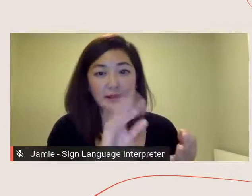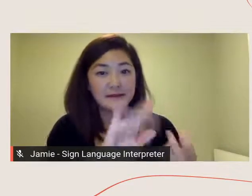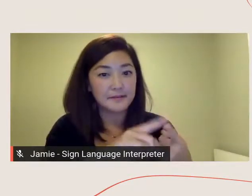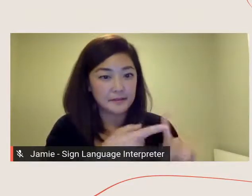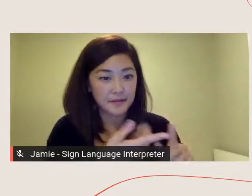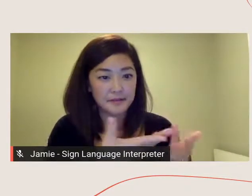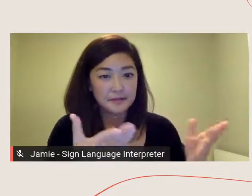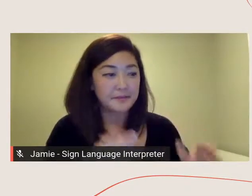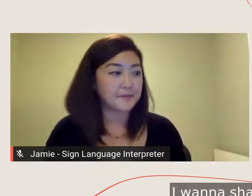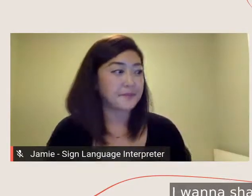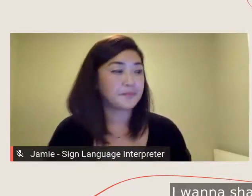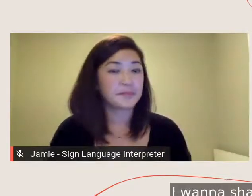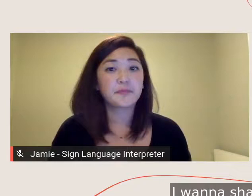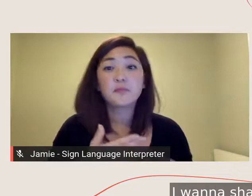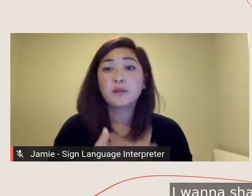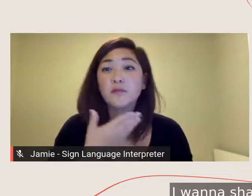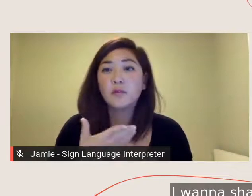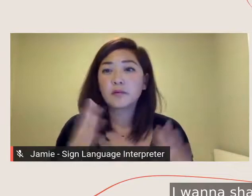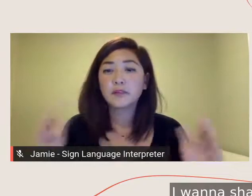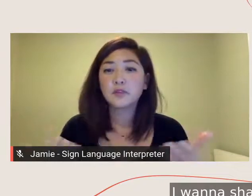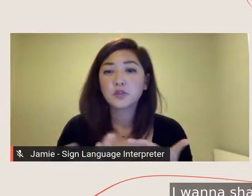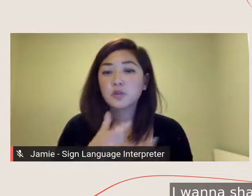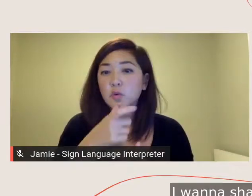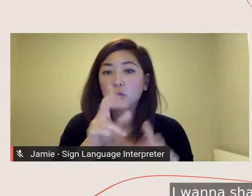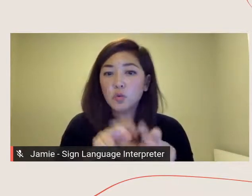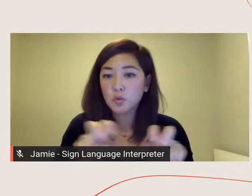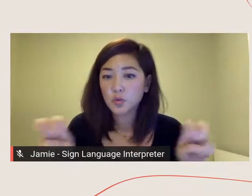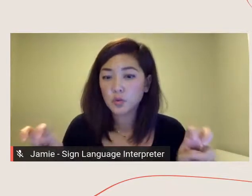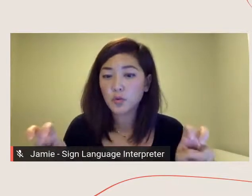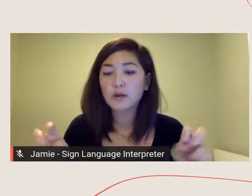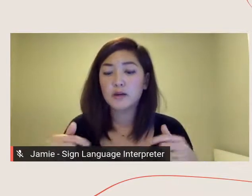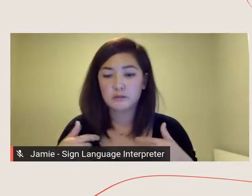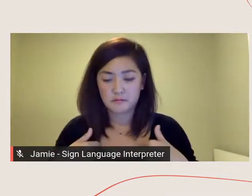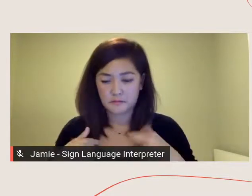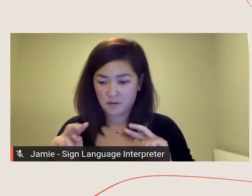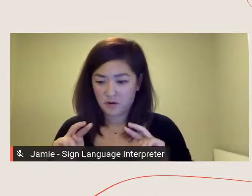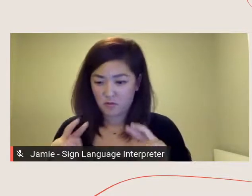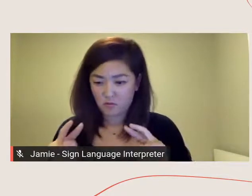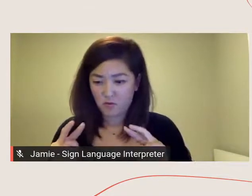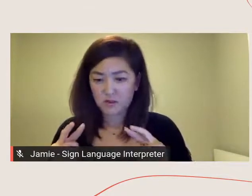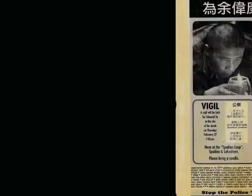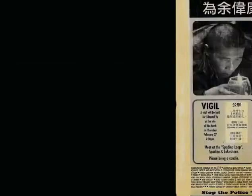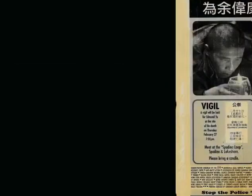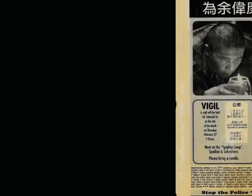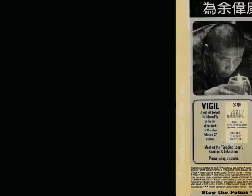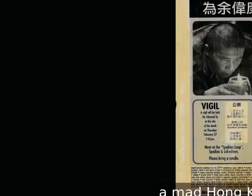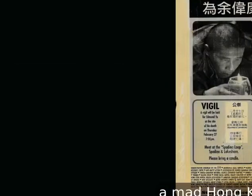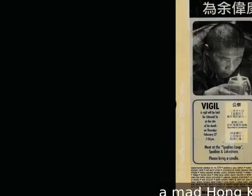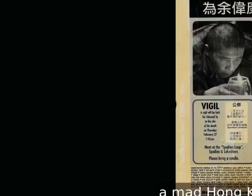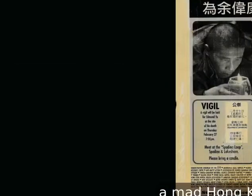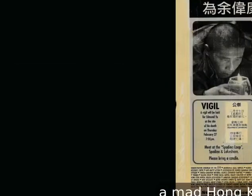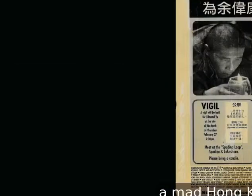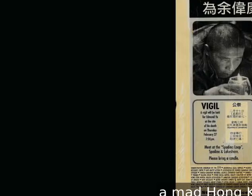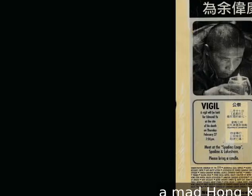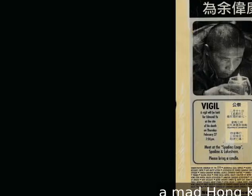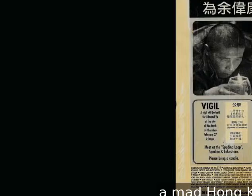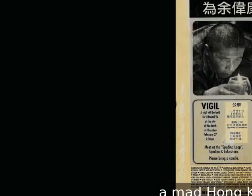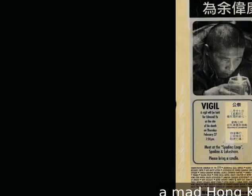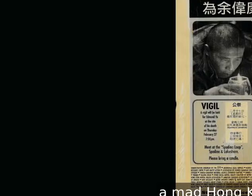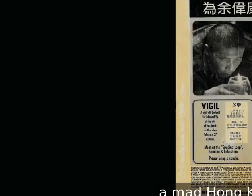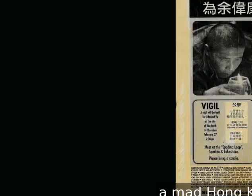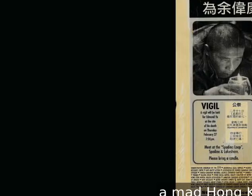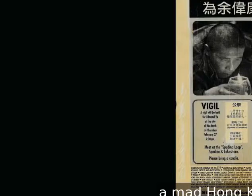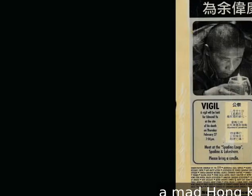Before I introduce our panelists, I want to share that after I watched the film, I was reminded of Edmund Wai Hong Yu, a mad Hong